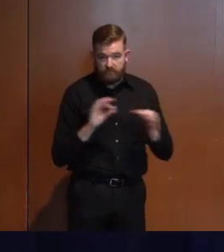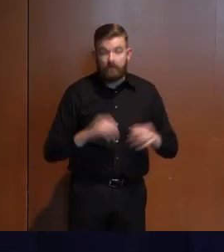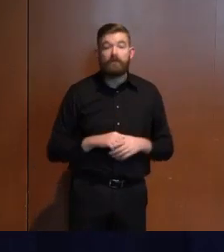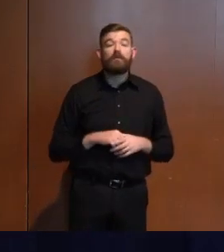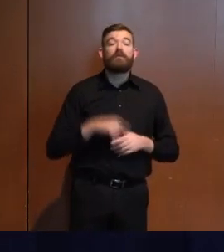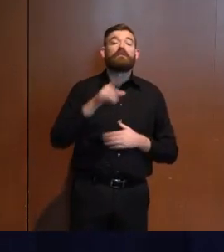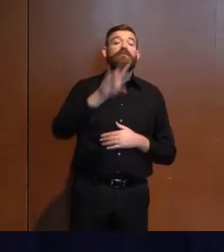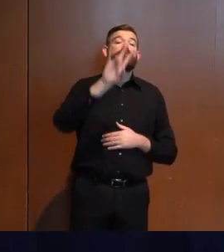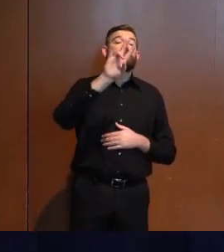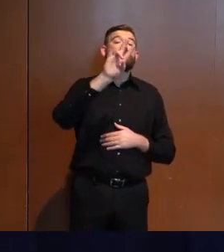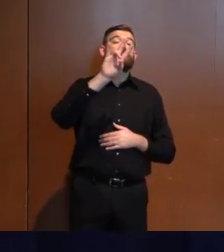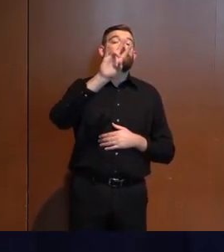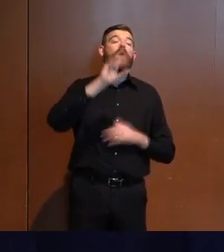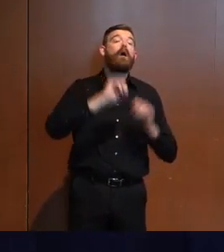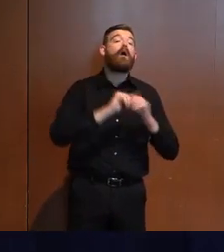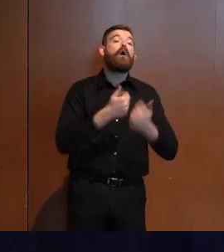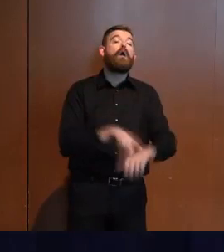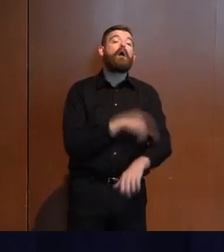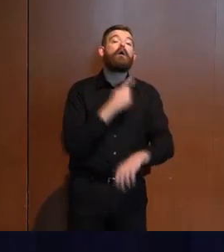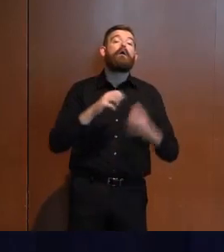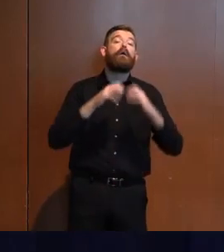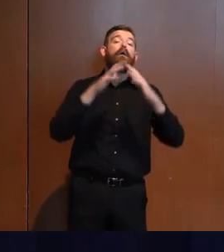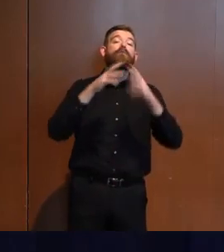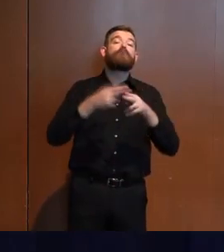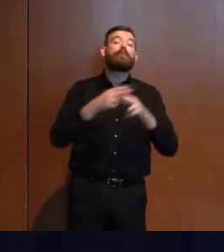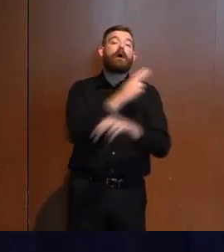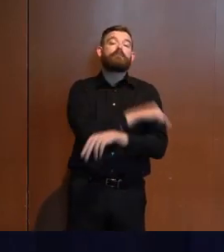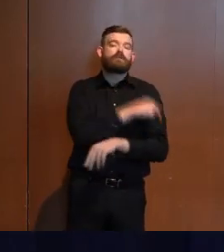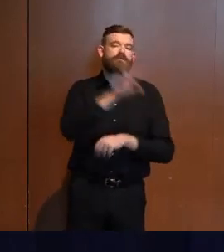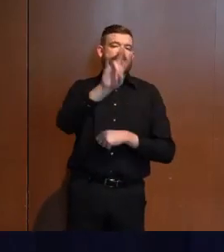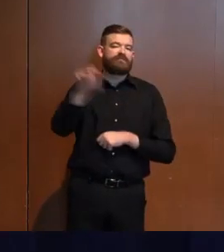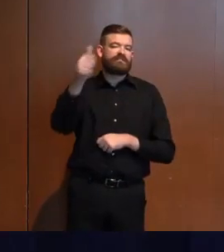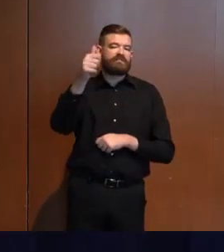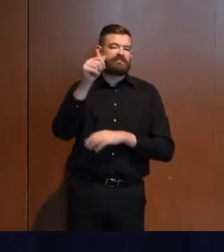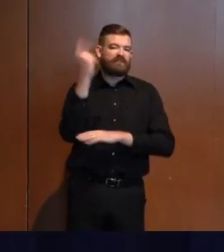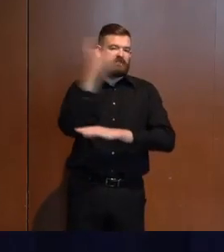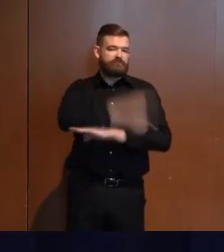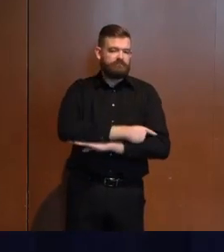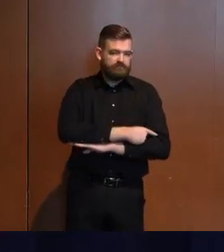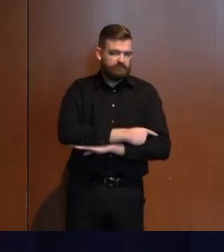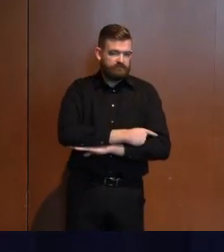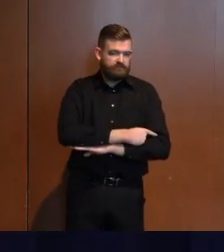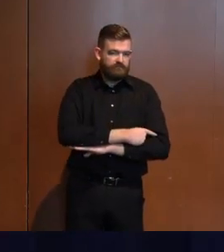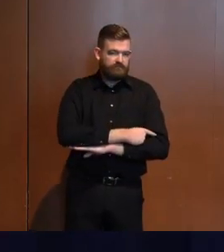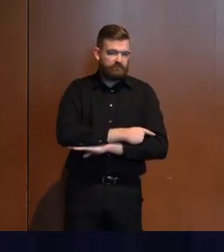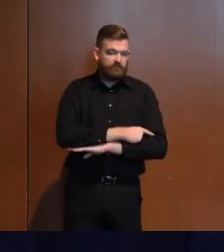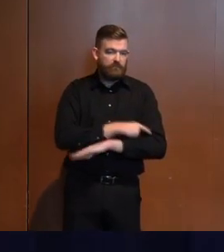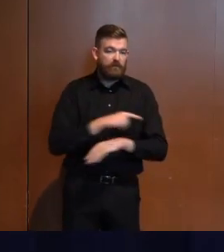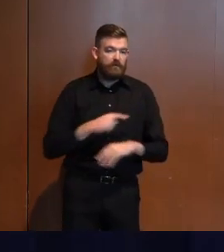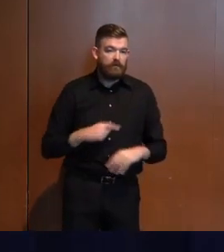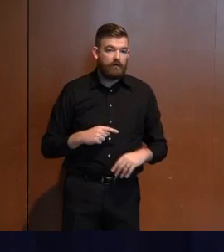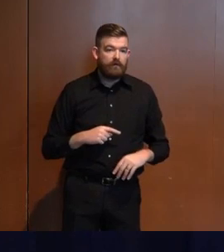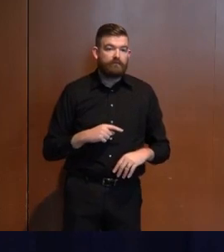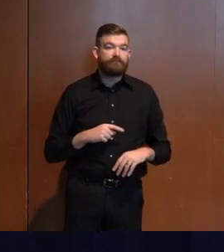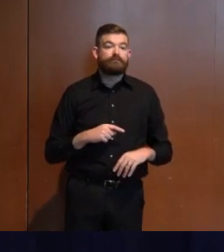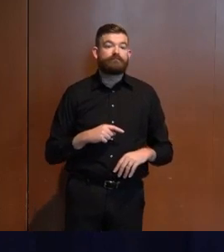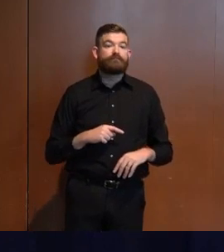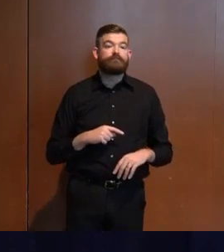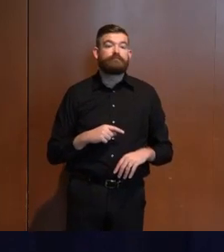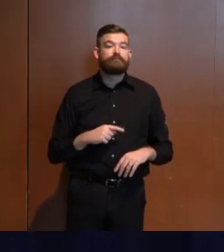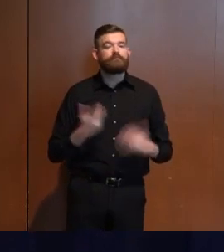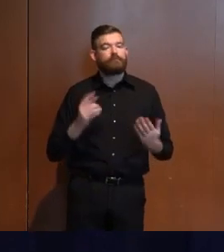mind, that's with no obstacles, and we're not really expecting any. So I think that timeline, I think the first one, if I'm not mistaken, again,